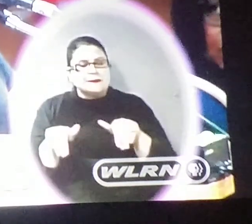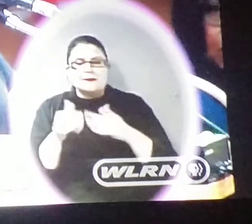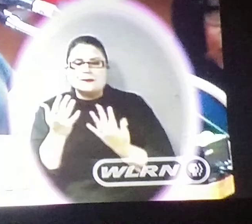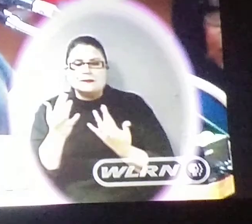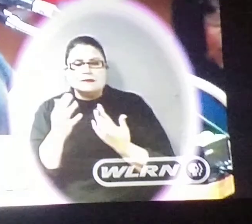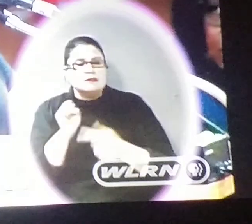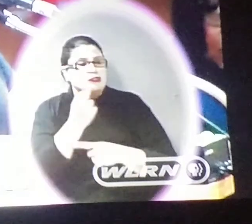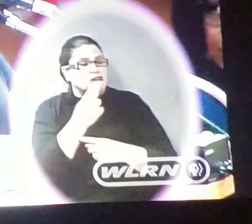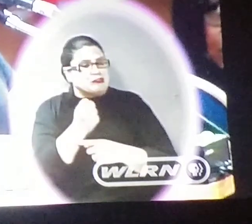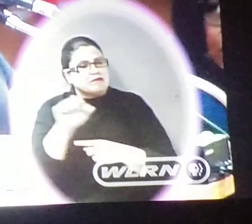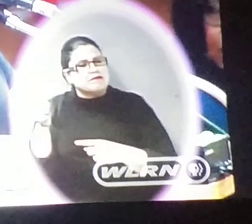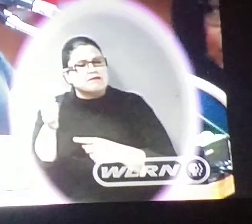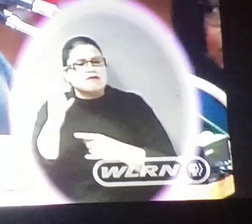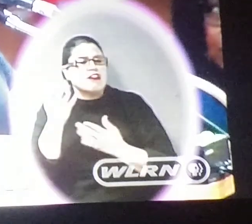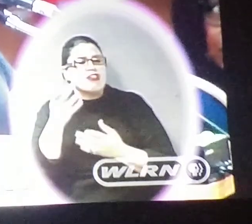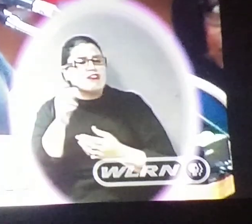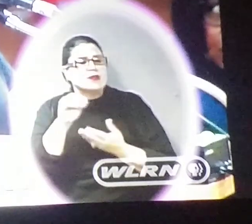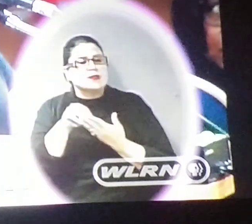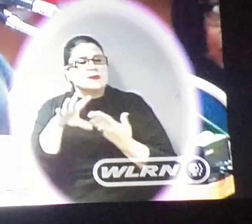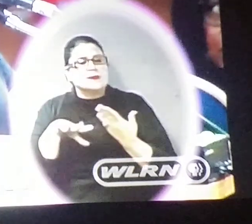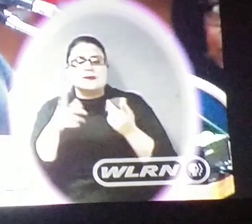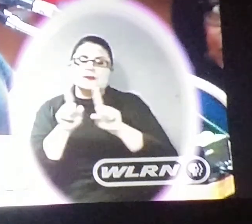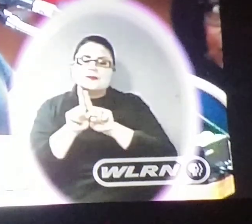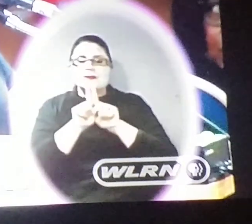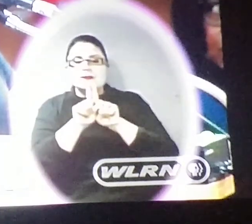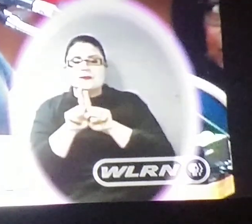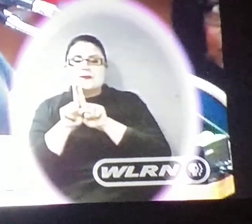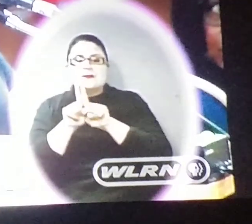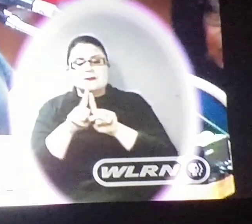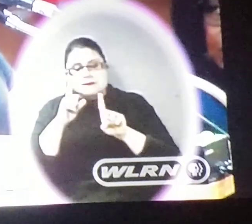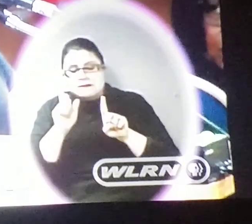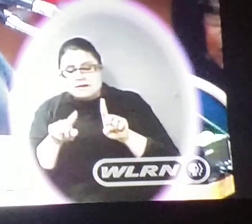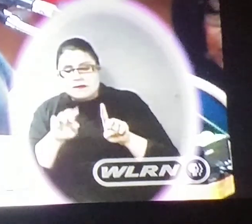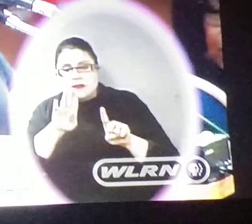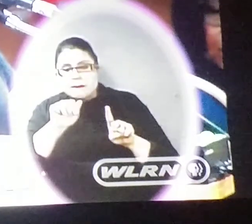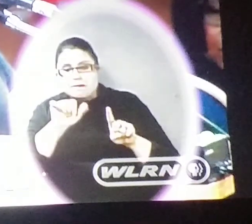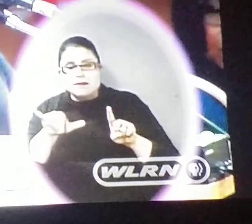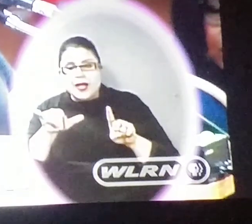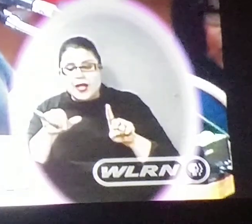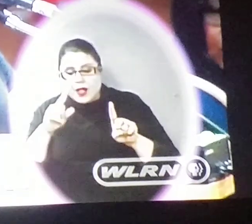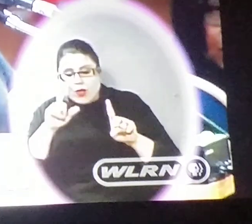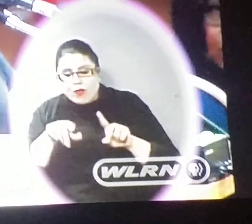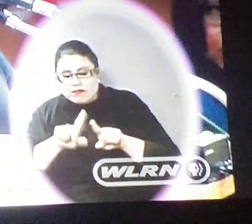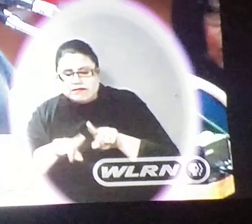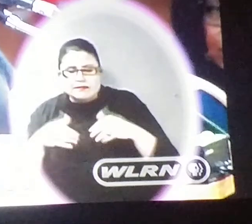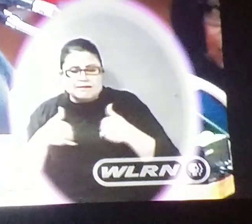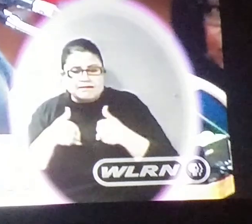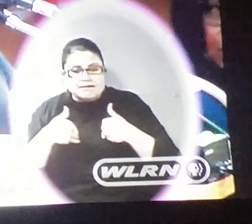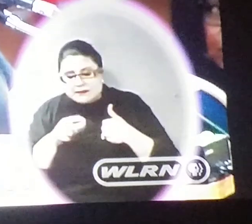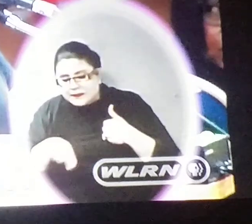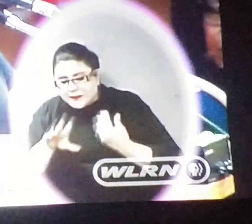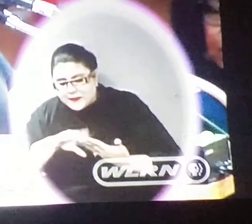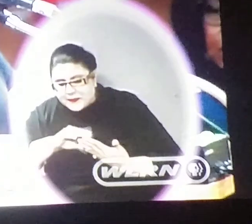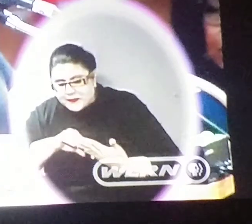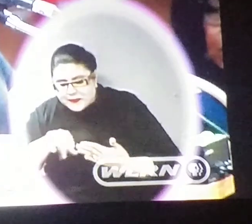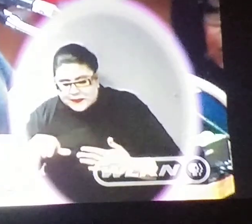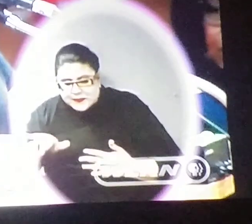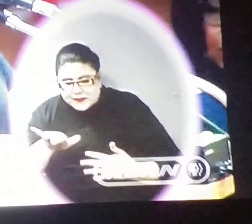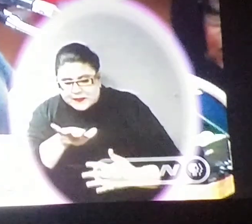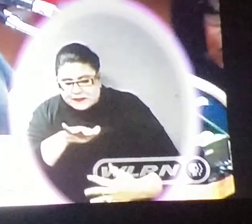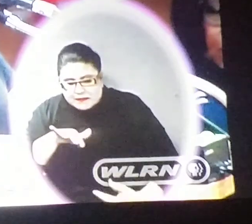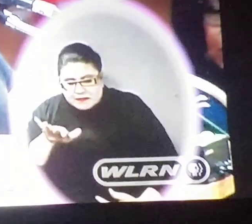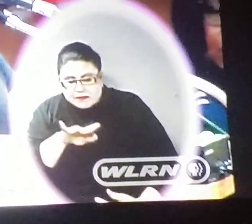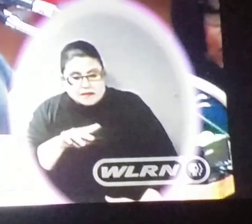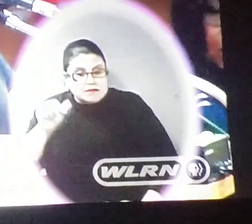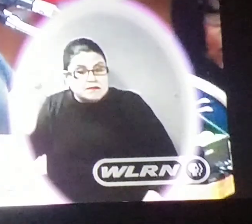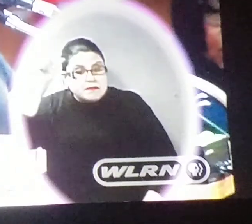classmate walked over to the bay to observe the many species that they have been learning about in class. An unidentified and